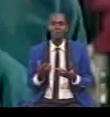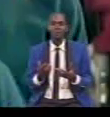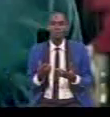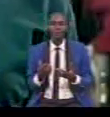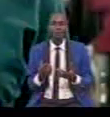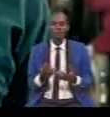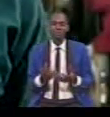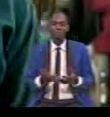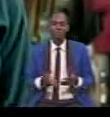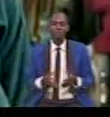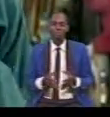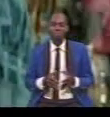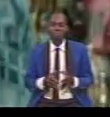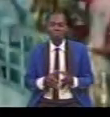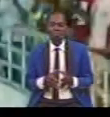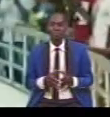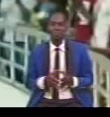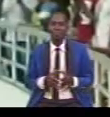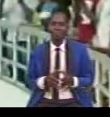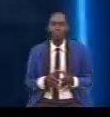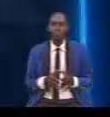to. Here is where.